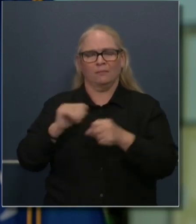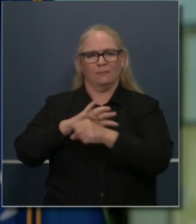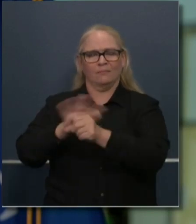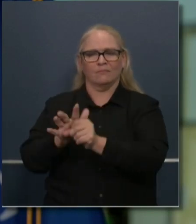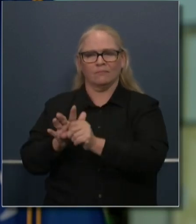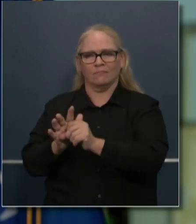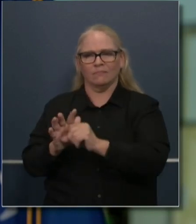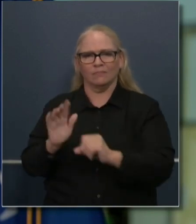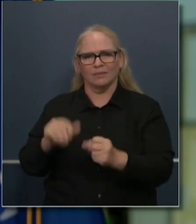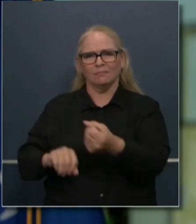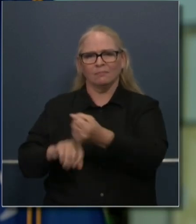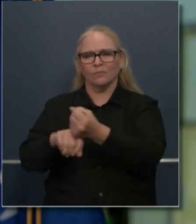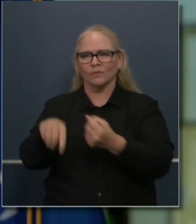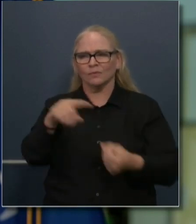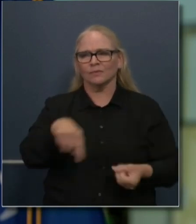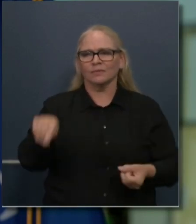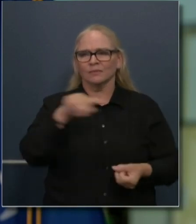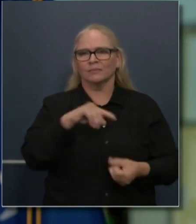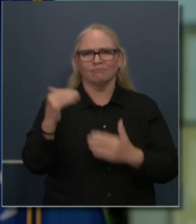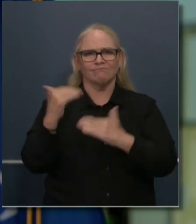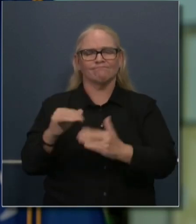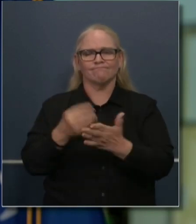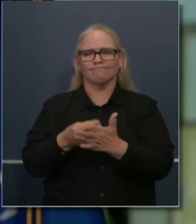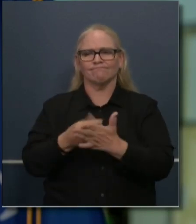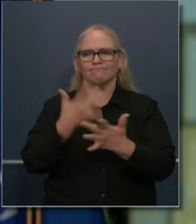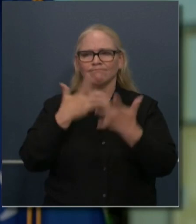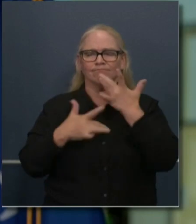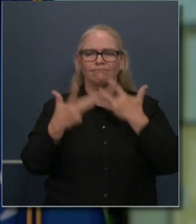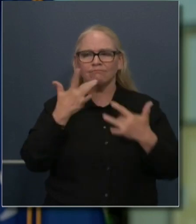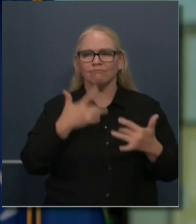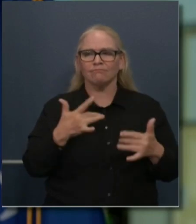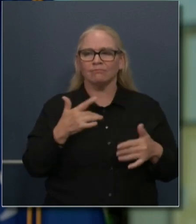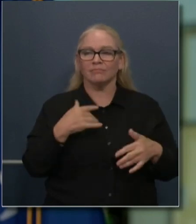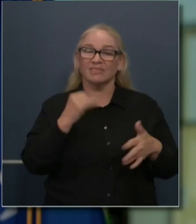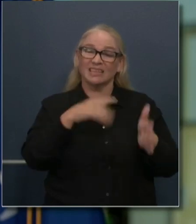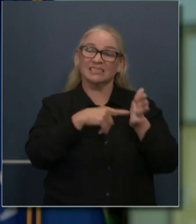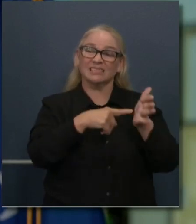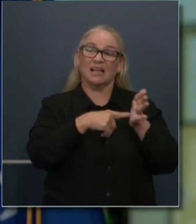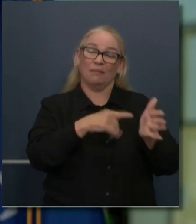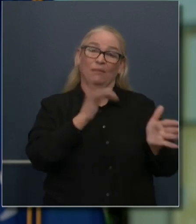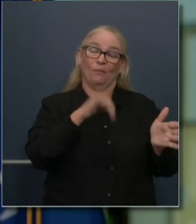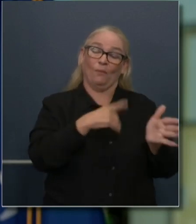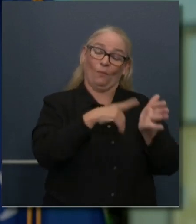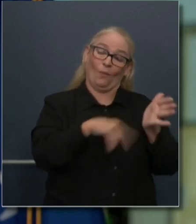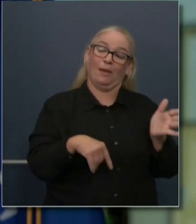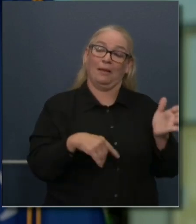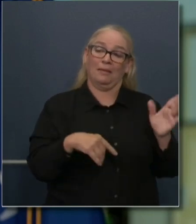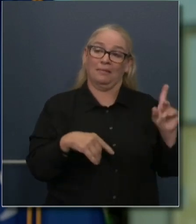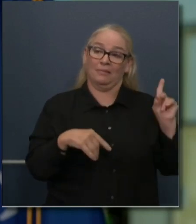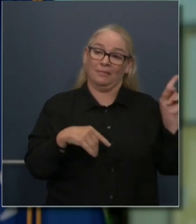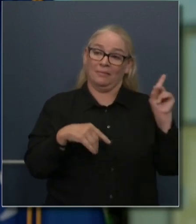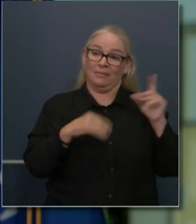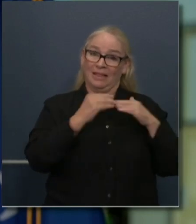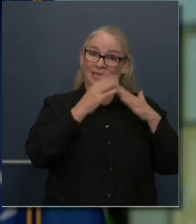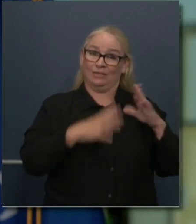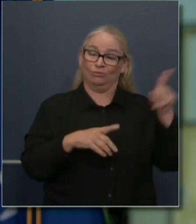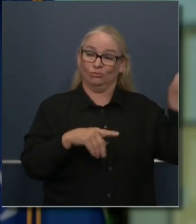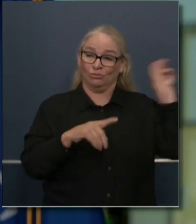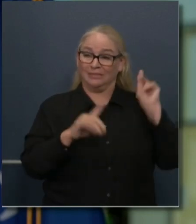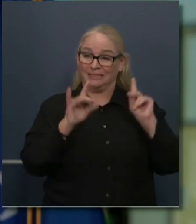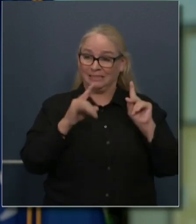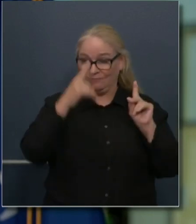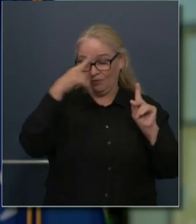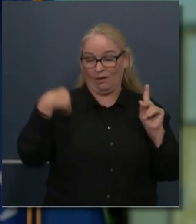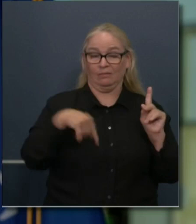So that's leadership. That's point of pride that leadership demonstrably is emanating from the